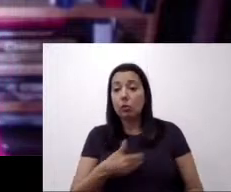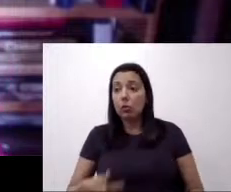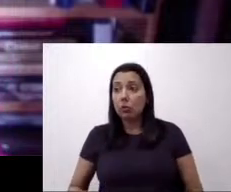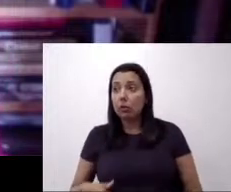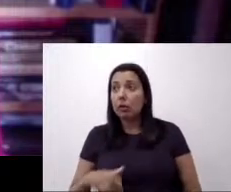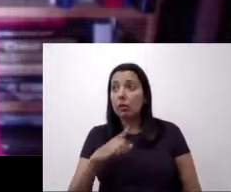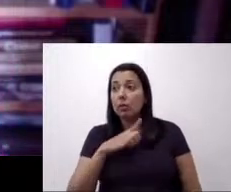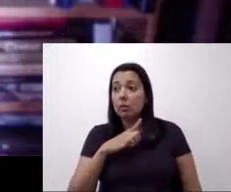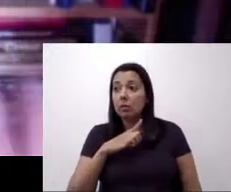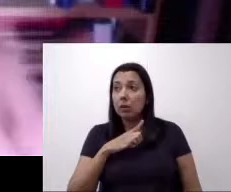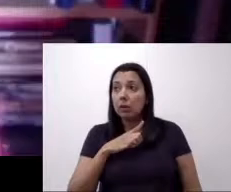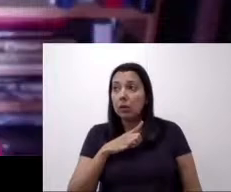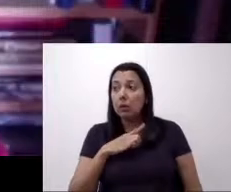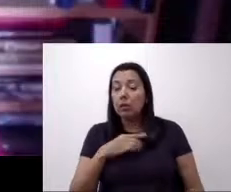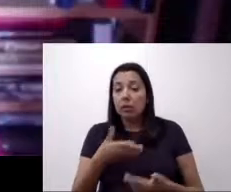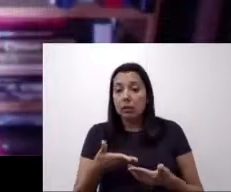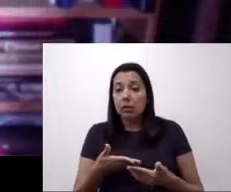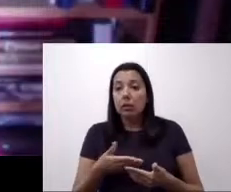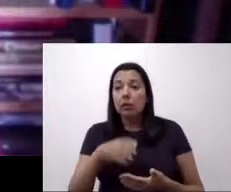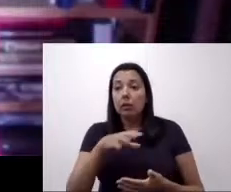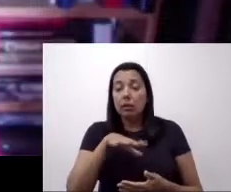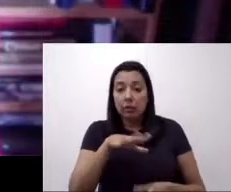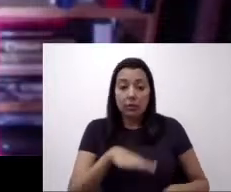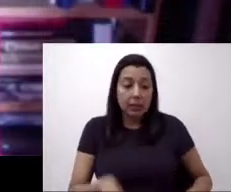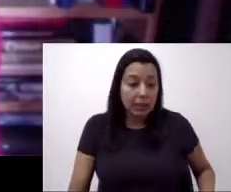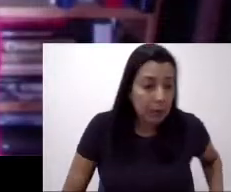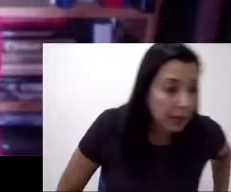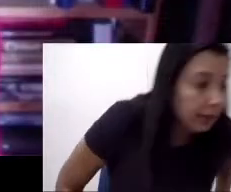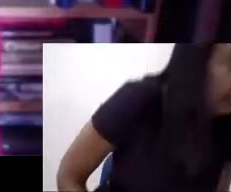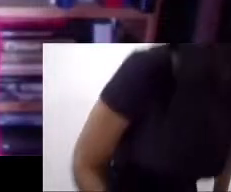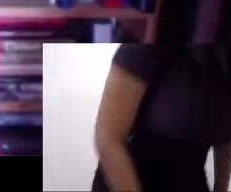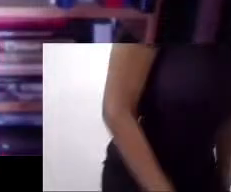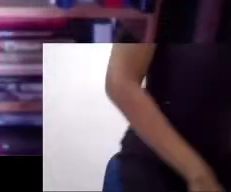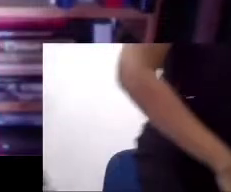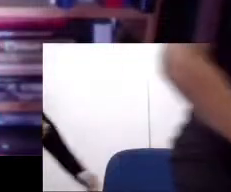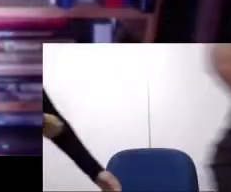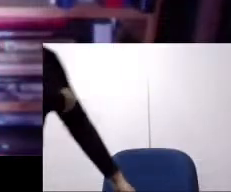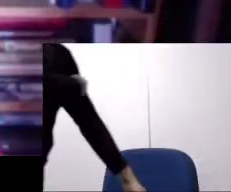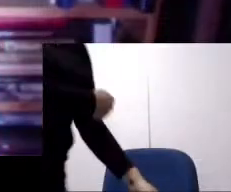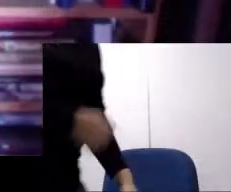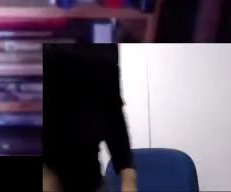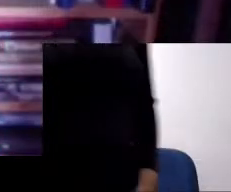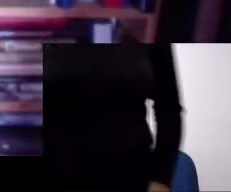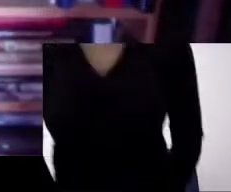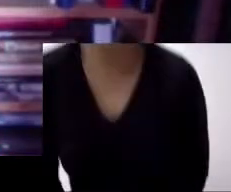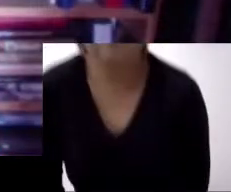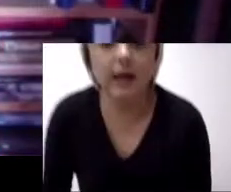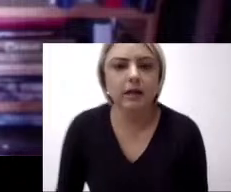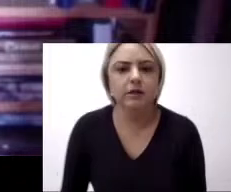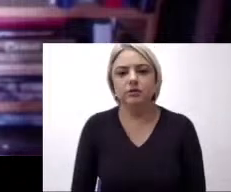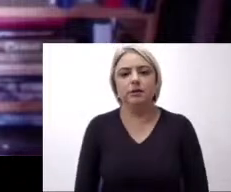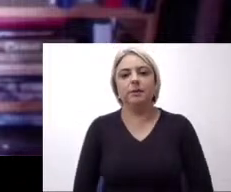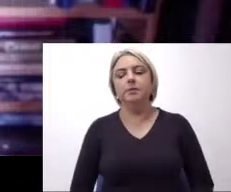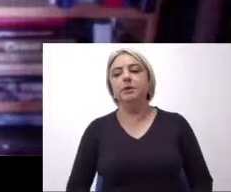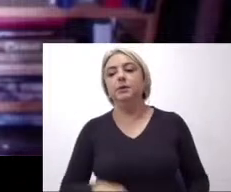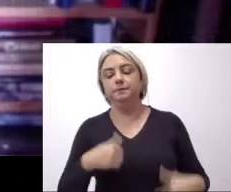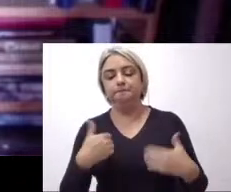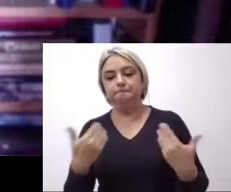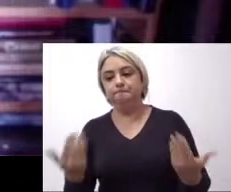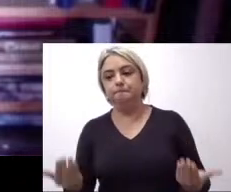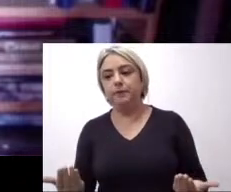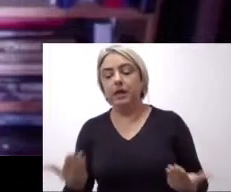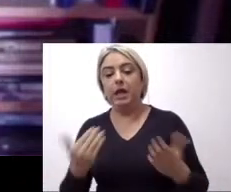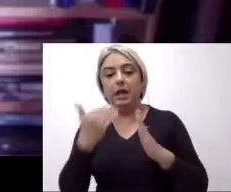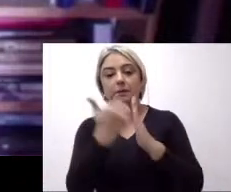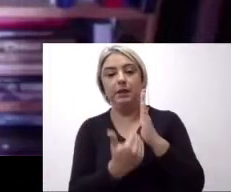make women's rights and sexual minorities' rights regress. And